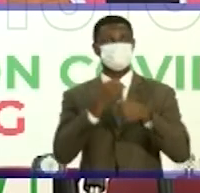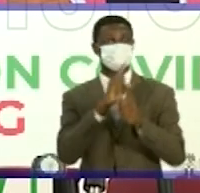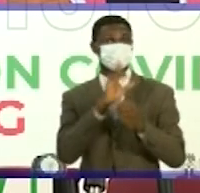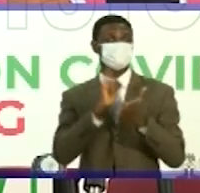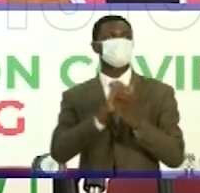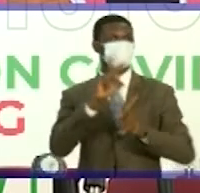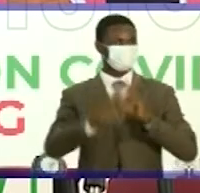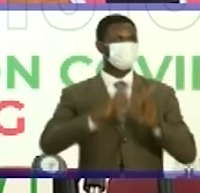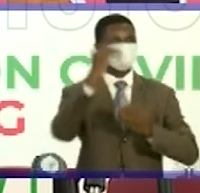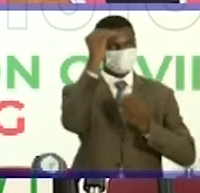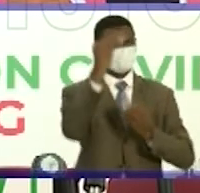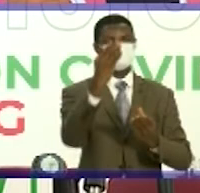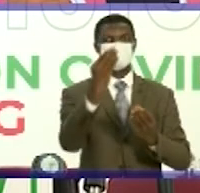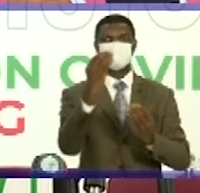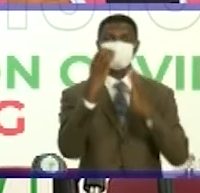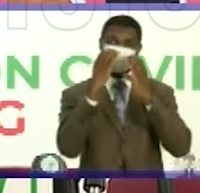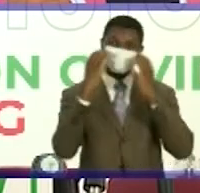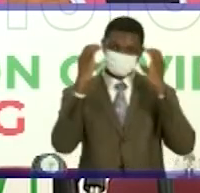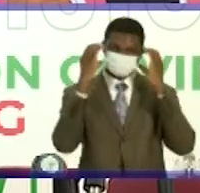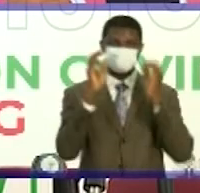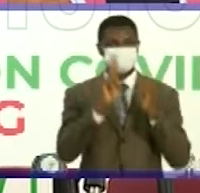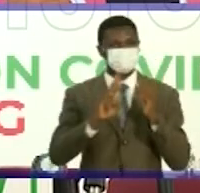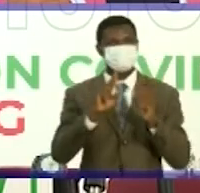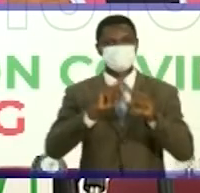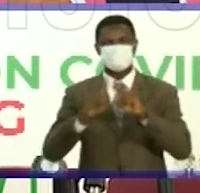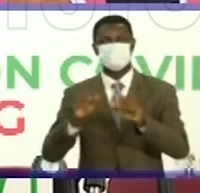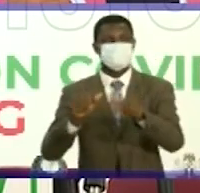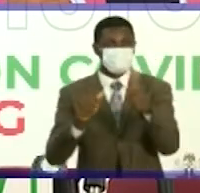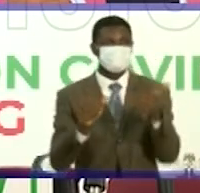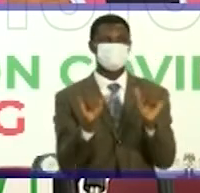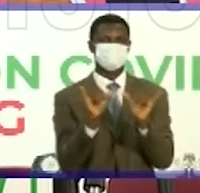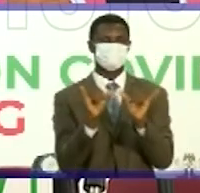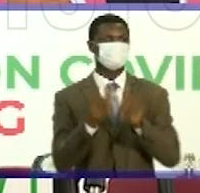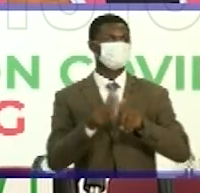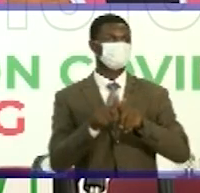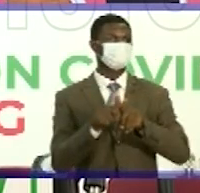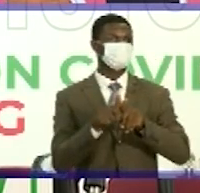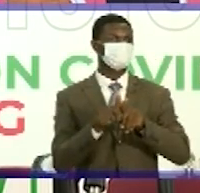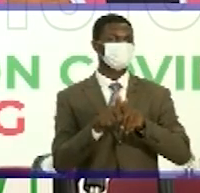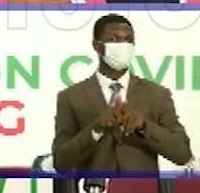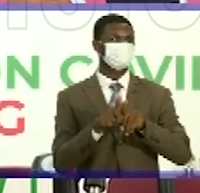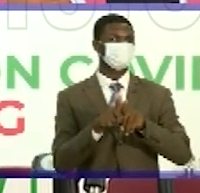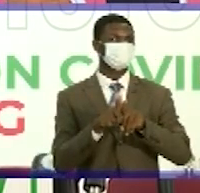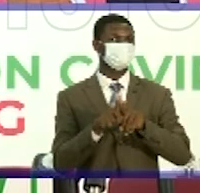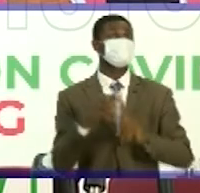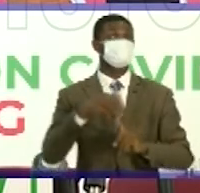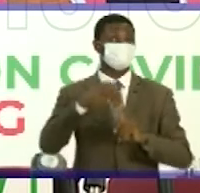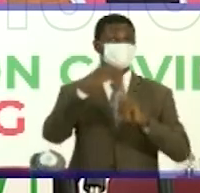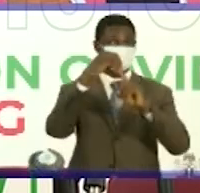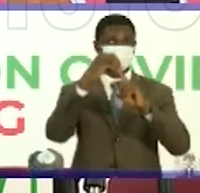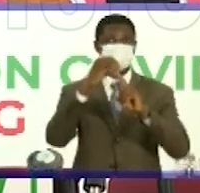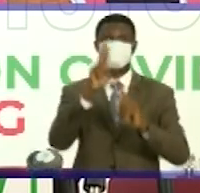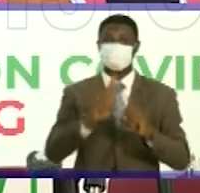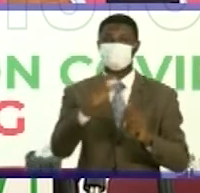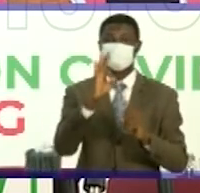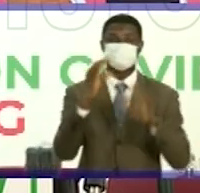some of these face mask, some of these measures, particularly the issue of wearing face masks, which is a